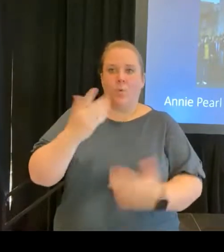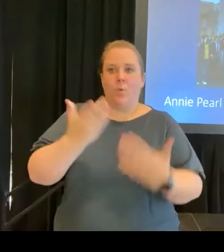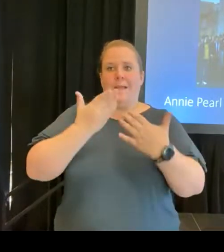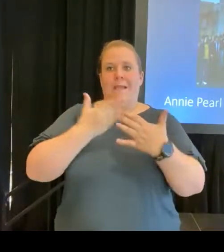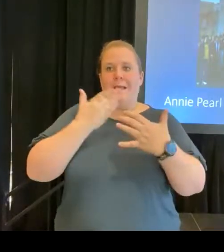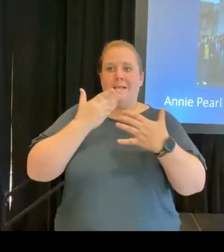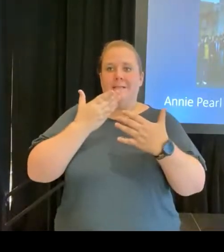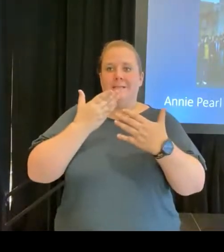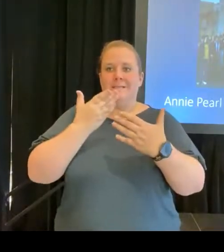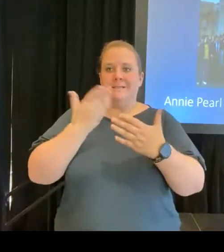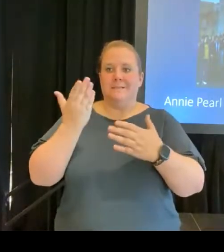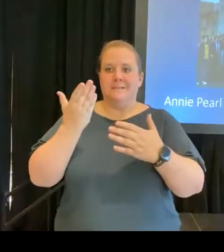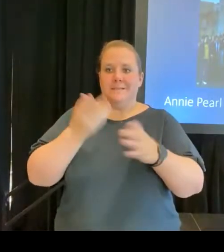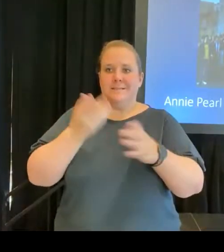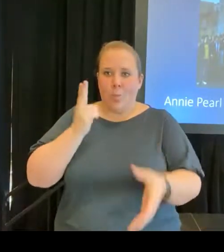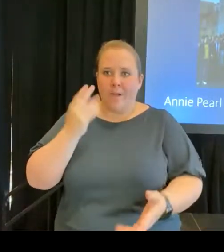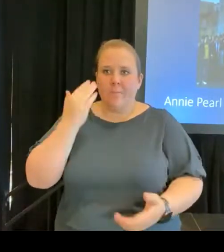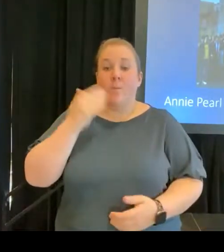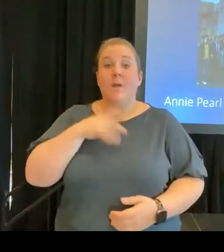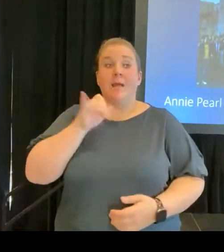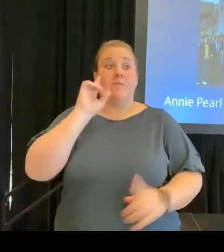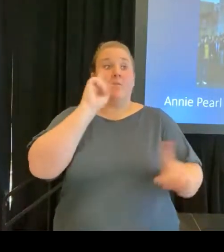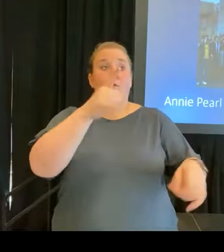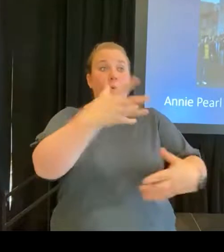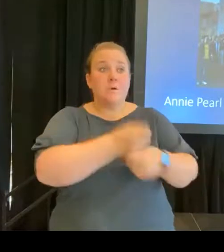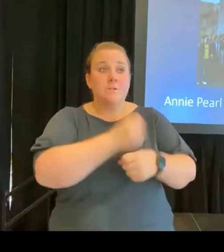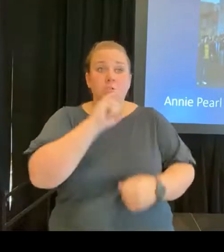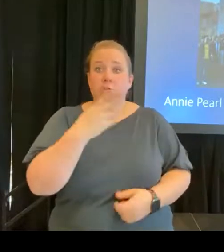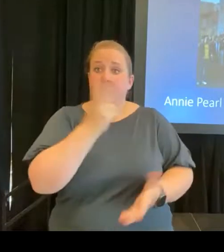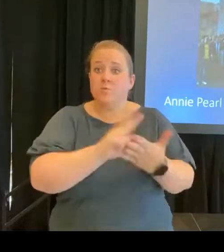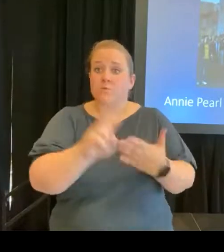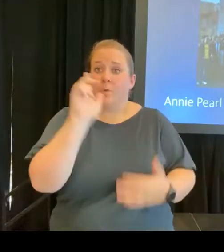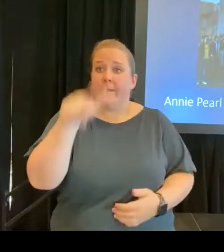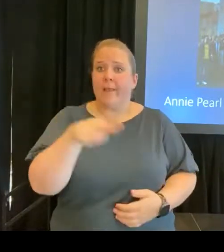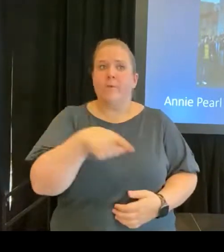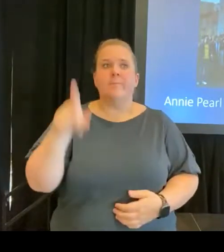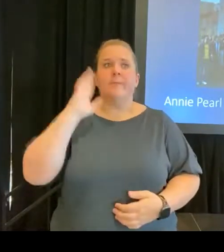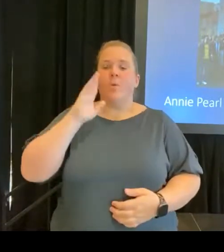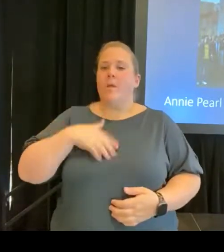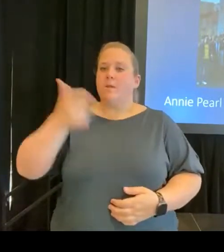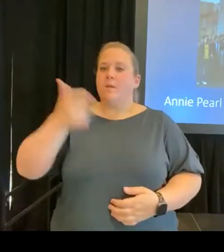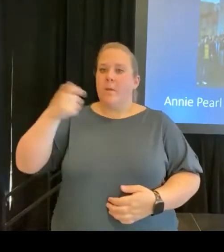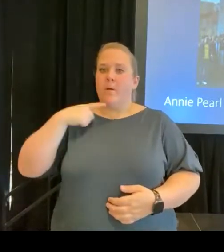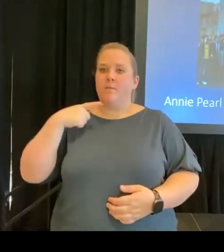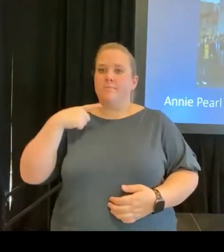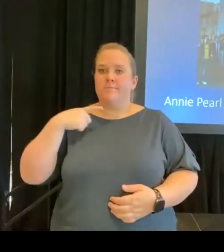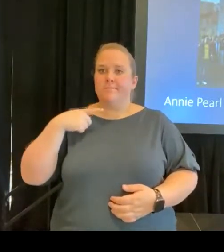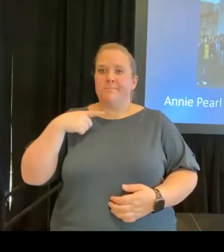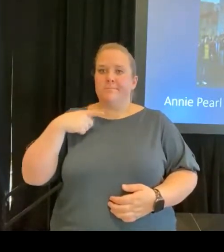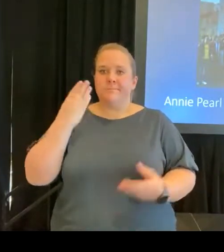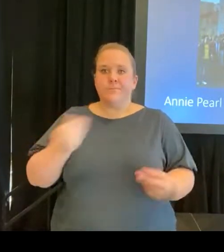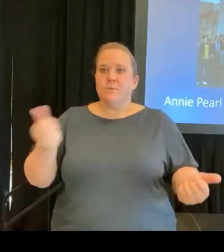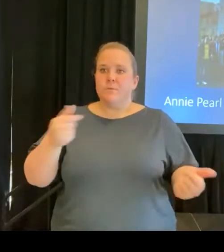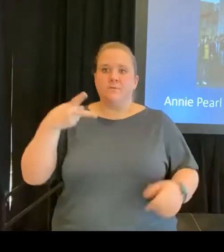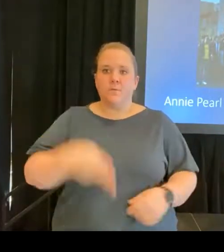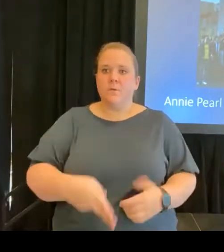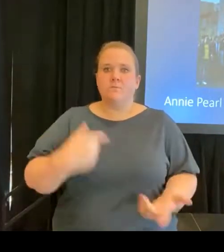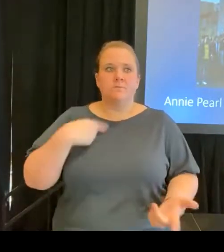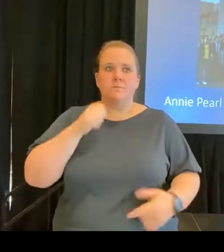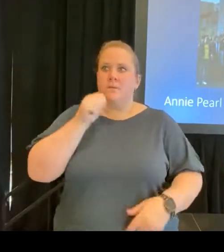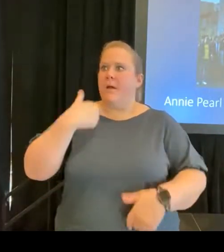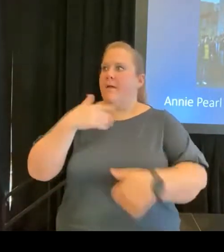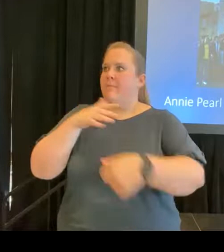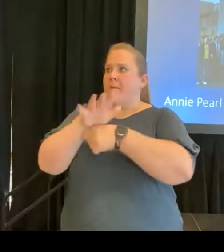of it. If you went and got a job 2 weeks later, they would cut your check off. You ain't got time